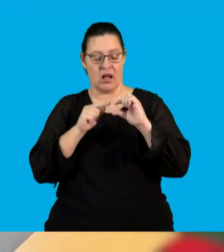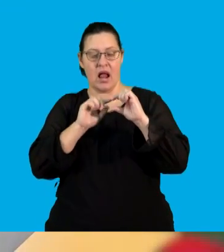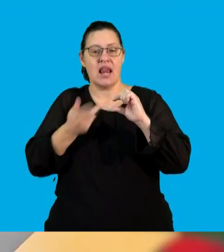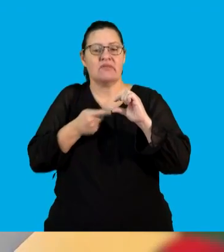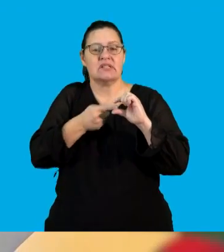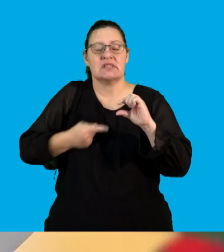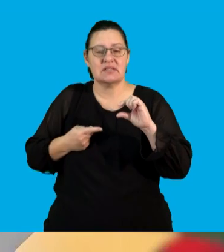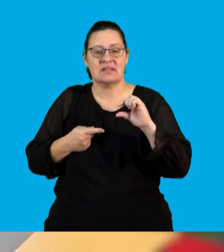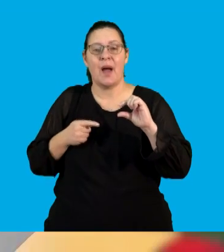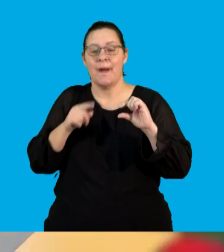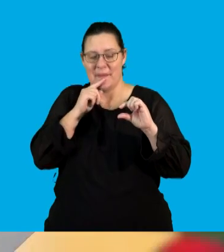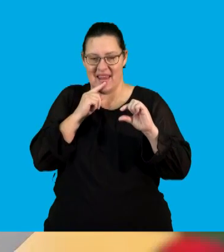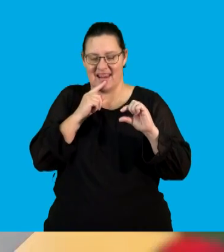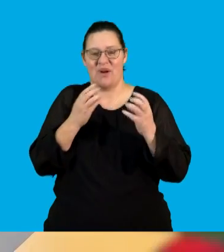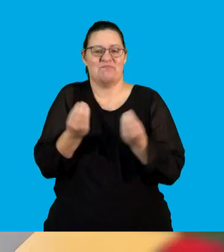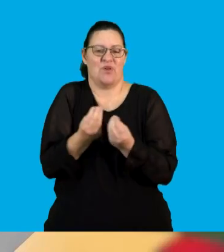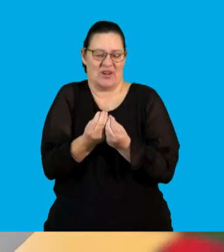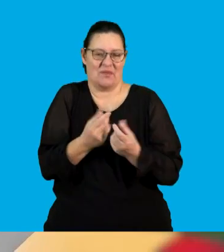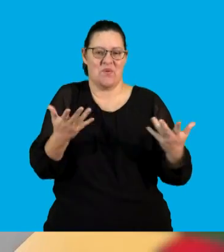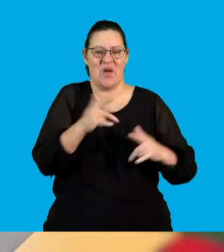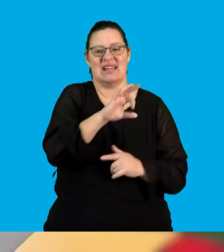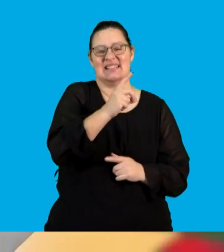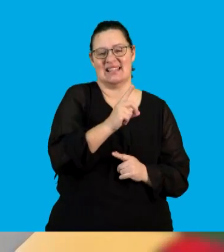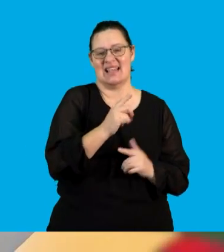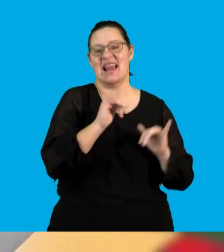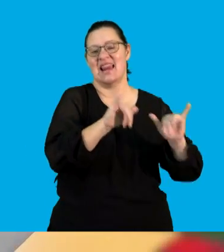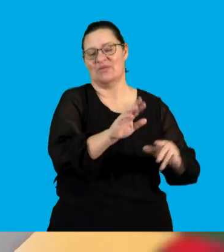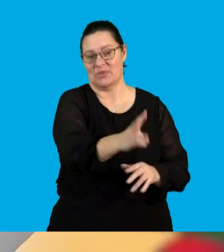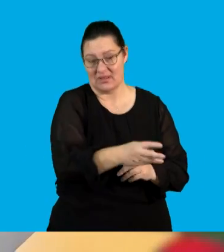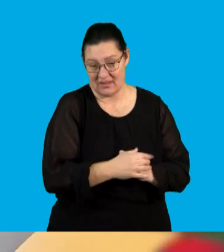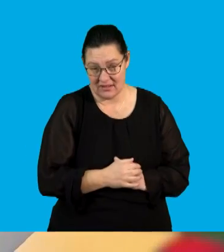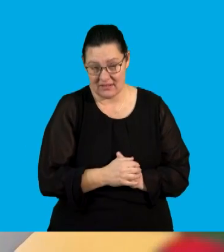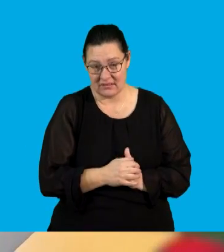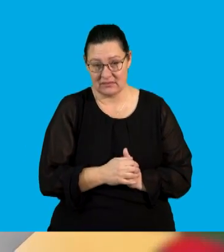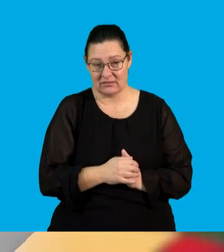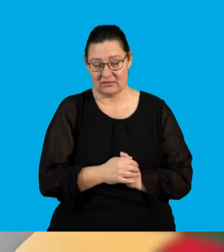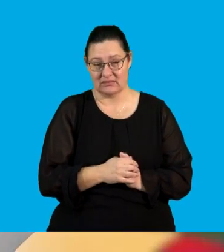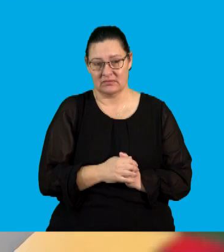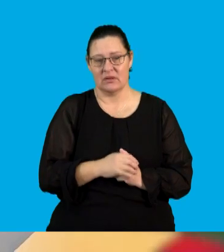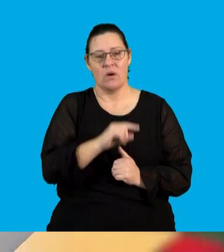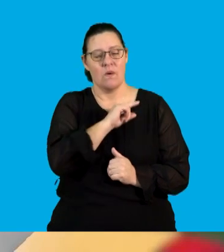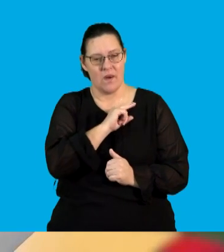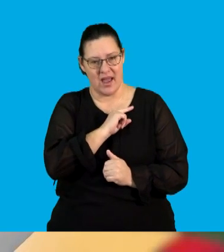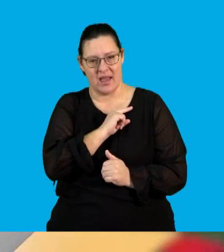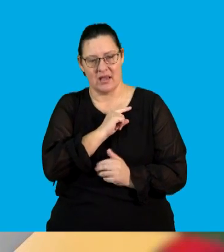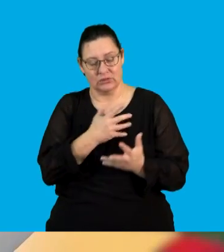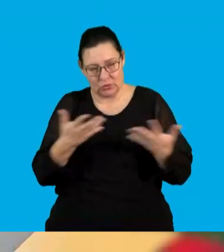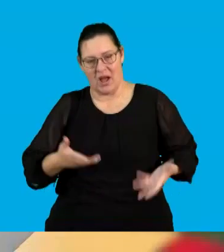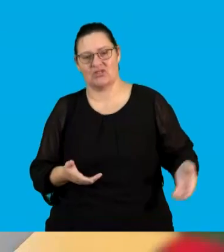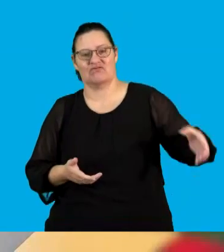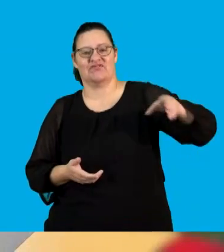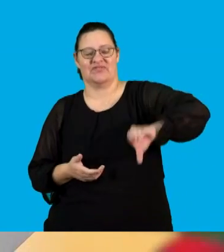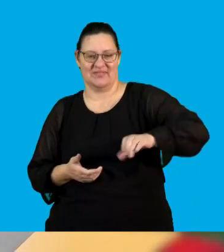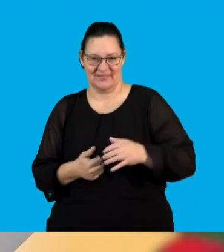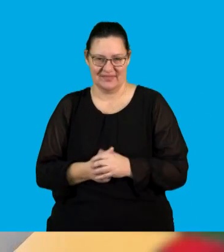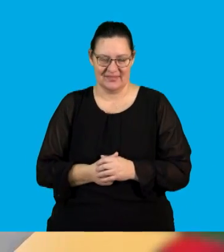acid reacted with the base, but then all the base reacted with the acid, and some of the acid was left because we added too